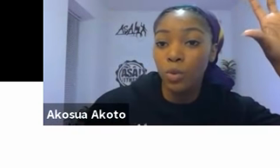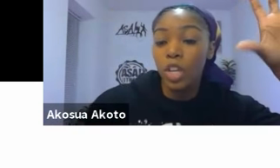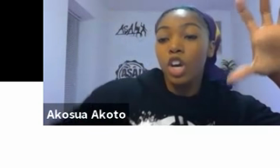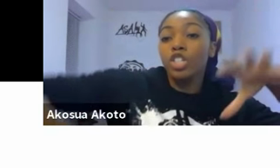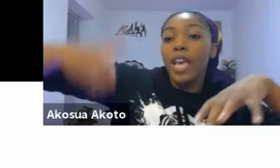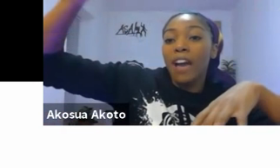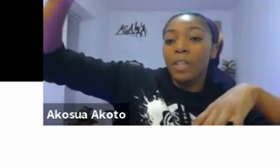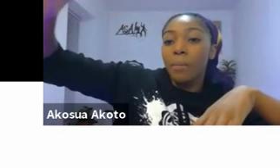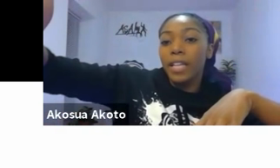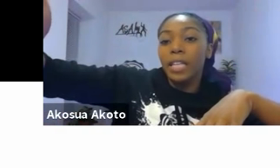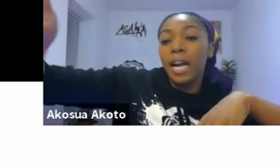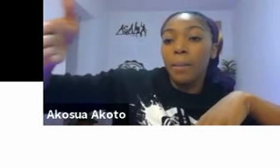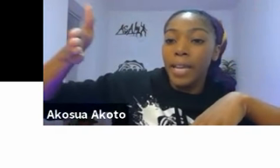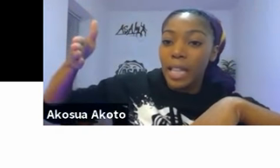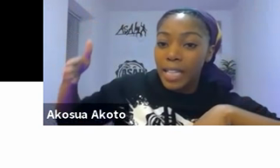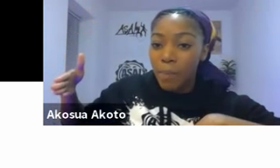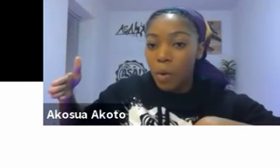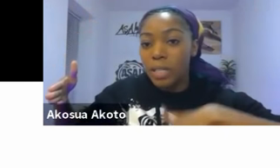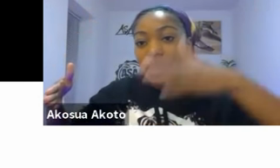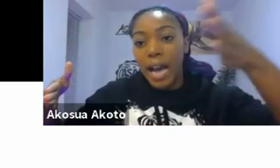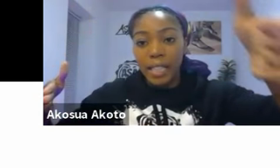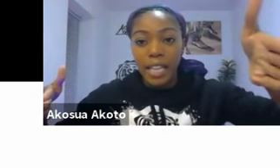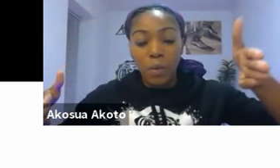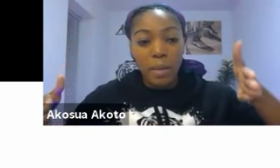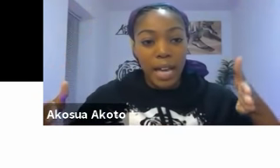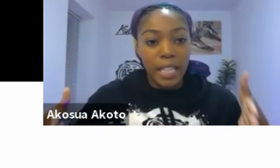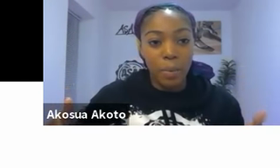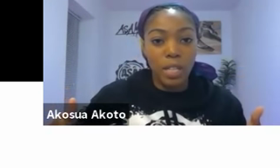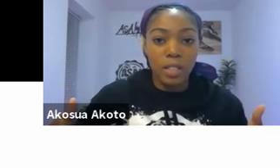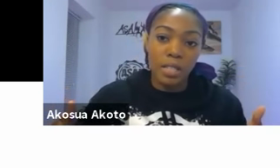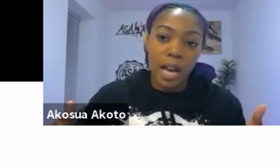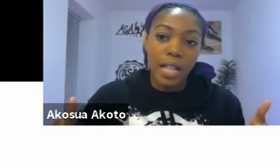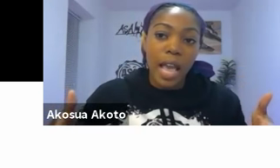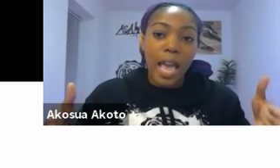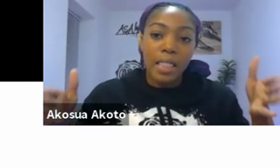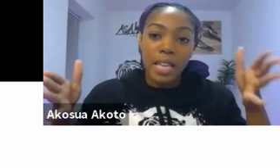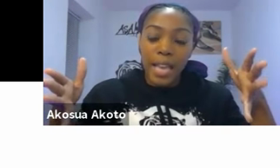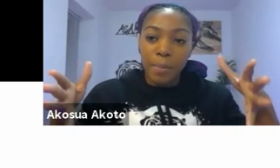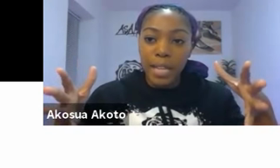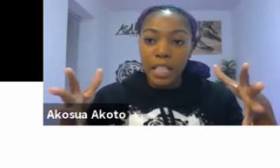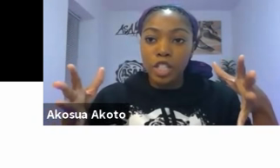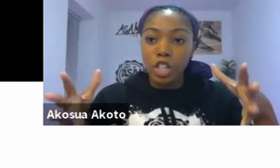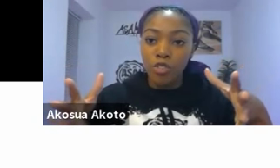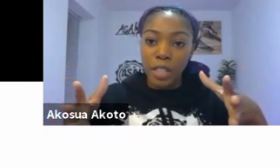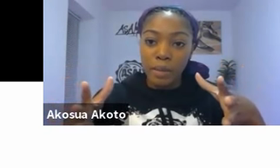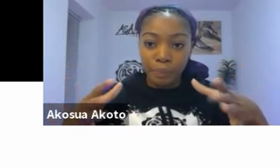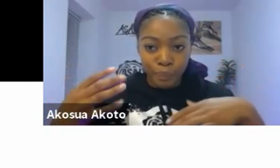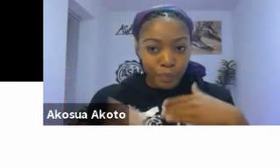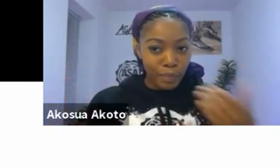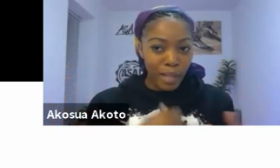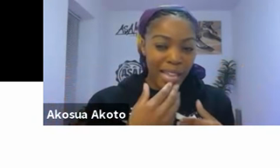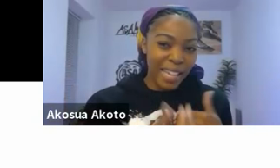full moon. So you have the young men line up on one side, the young women line up on the other side. And then they play this slow